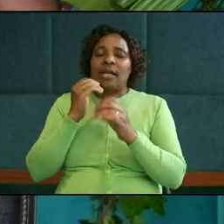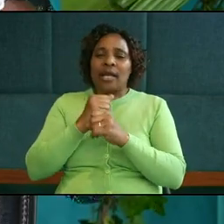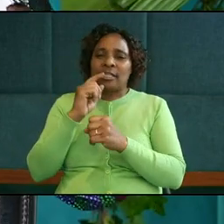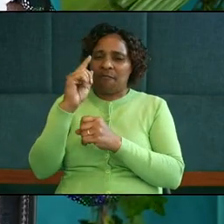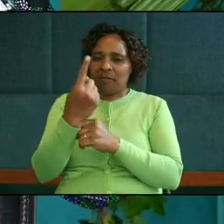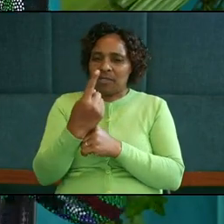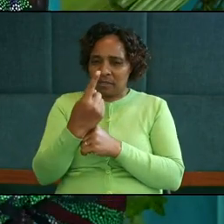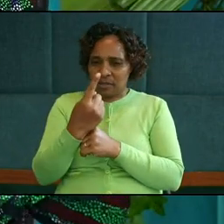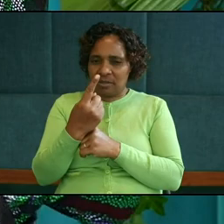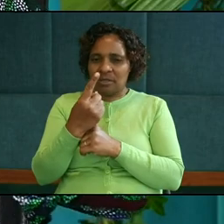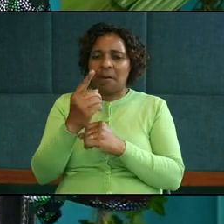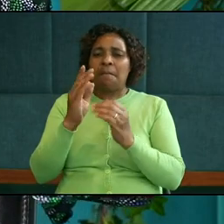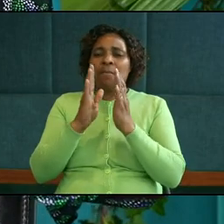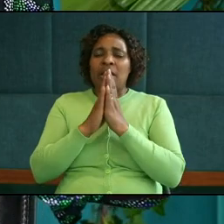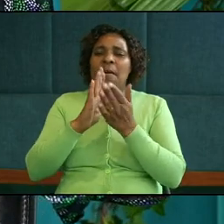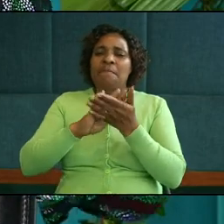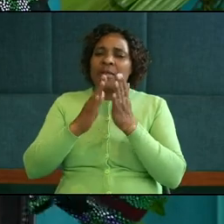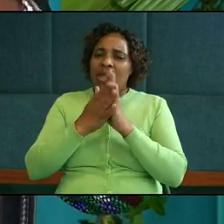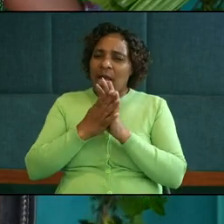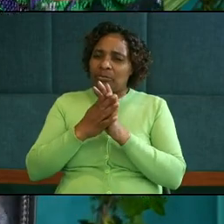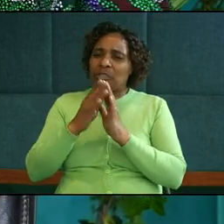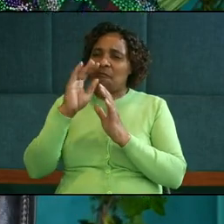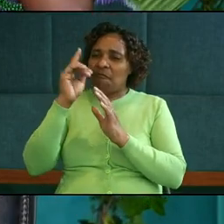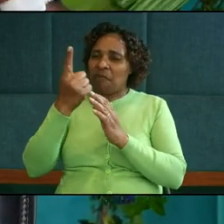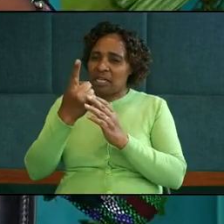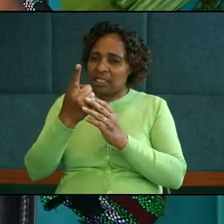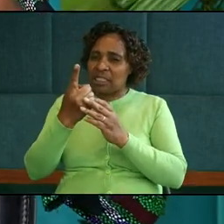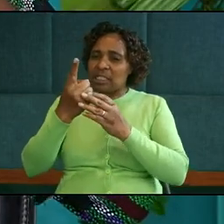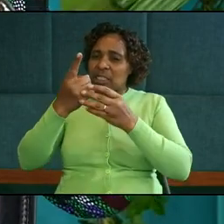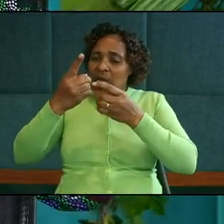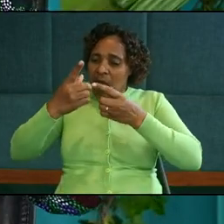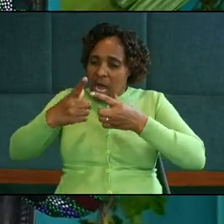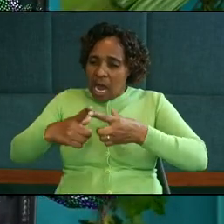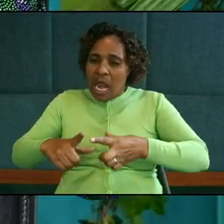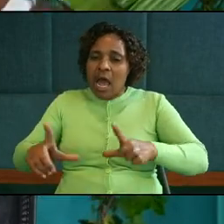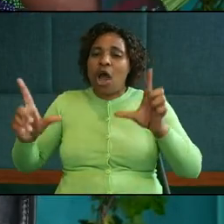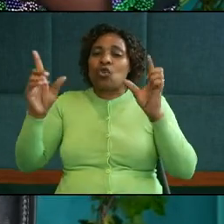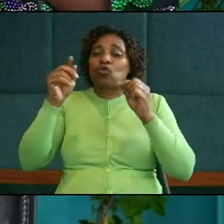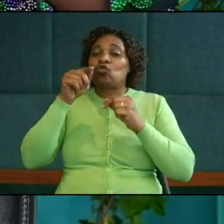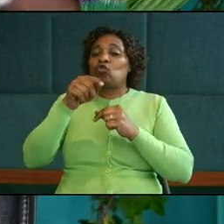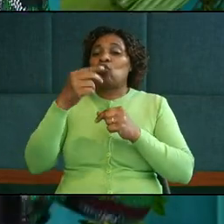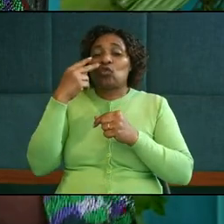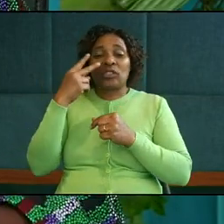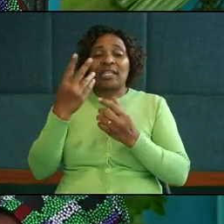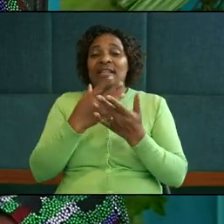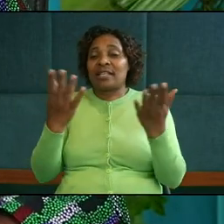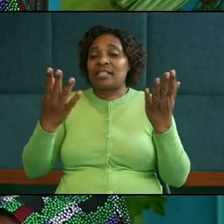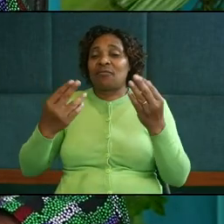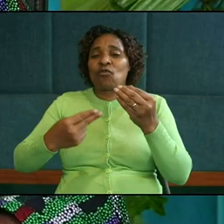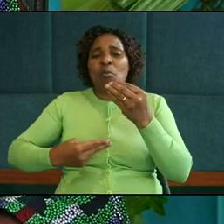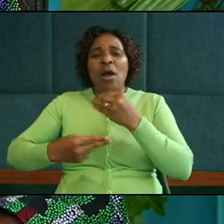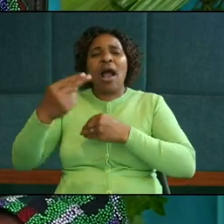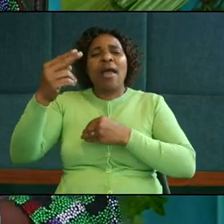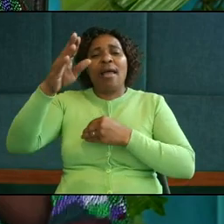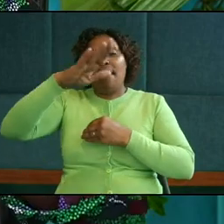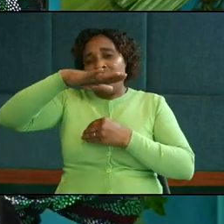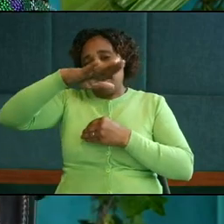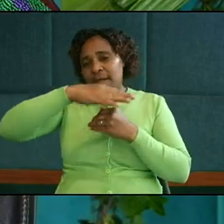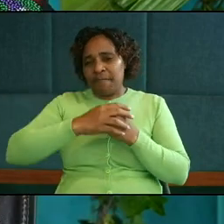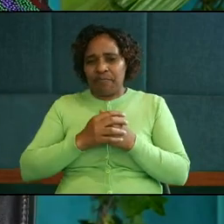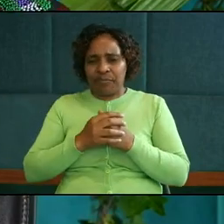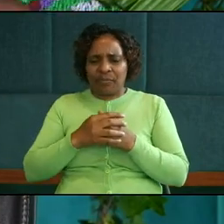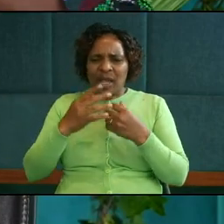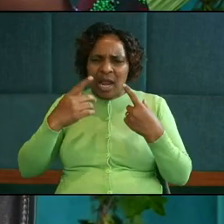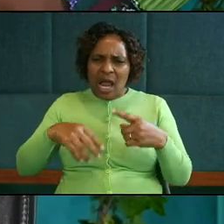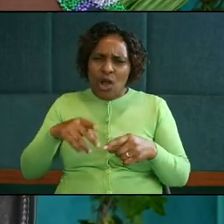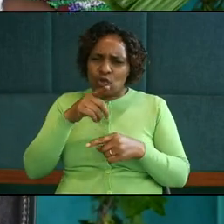first, prayer becomes a sort of meditation, where it allows you to see things from a higher perspective. It allows